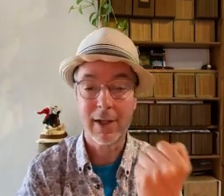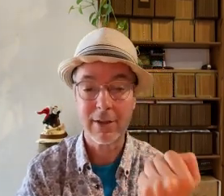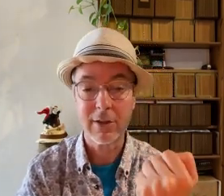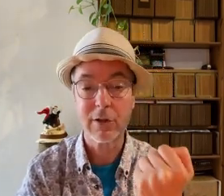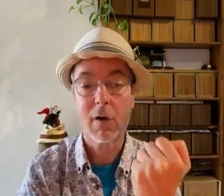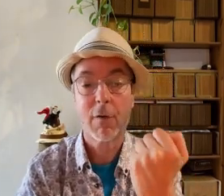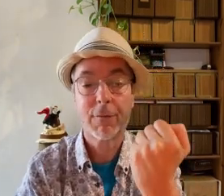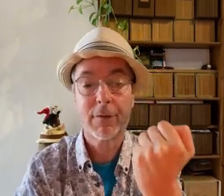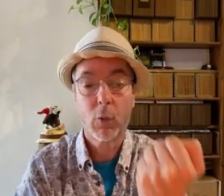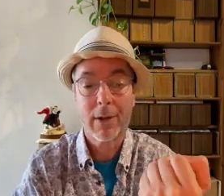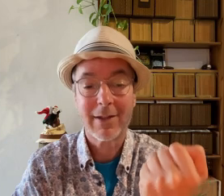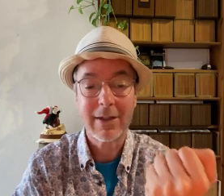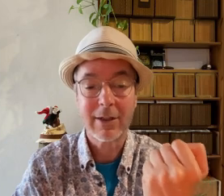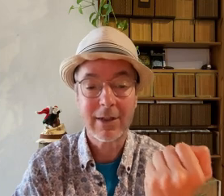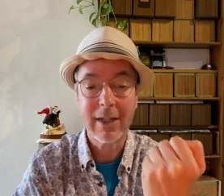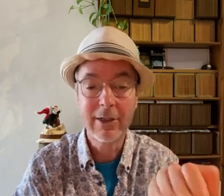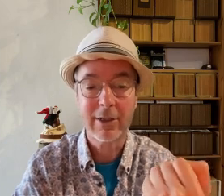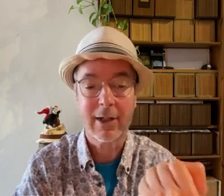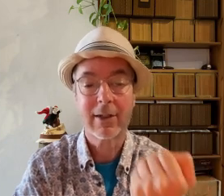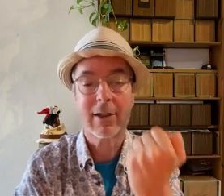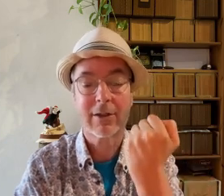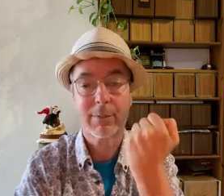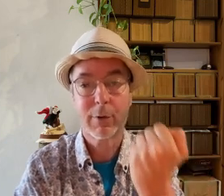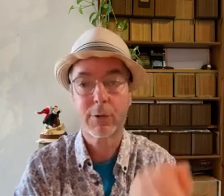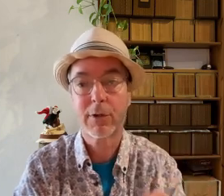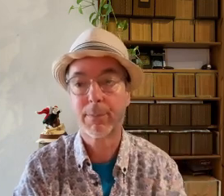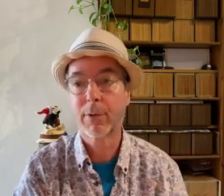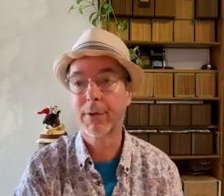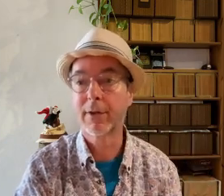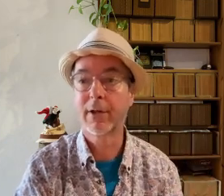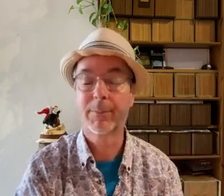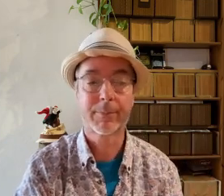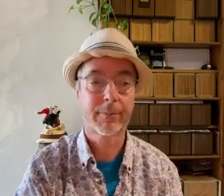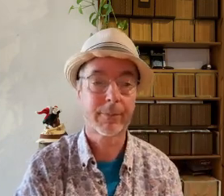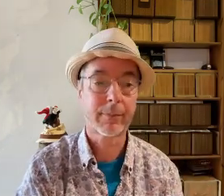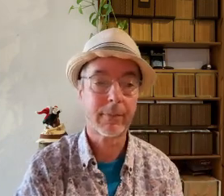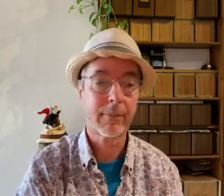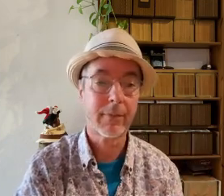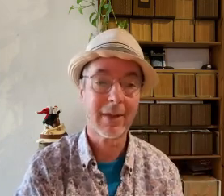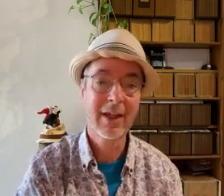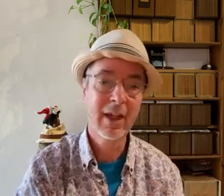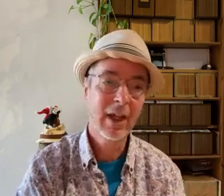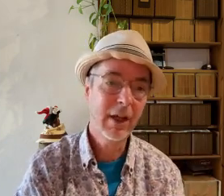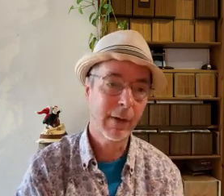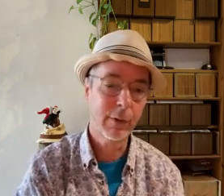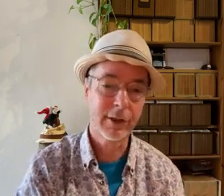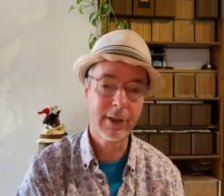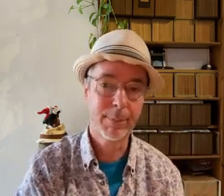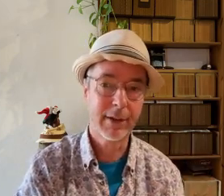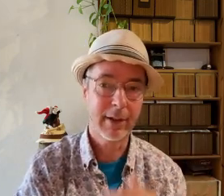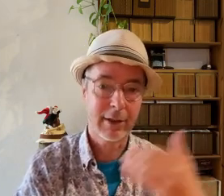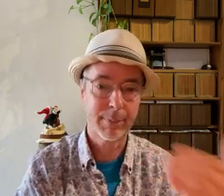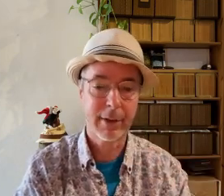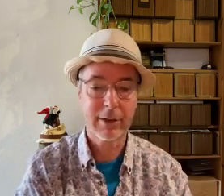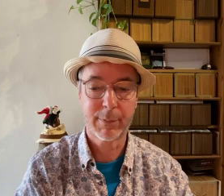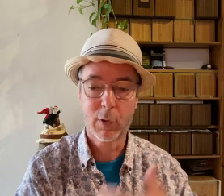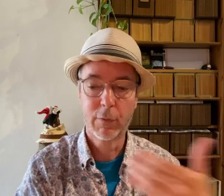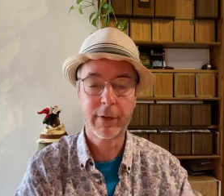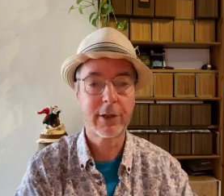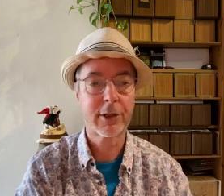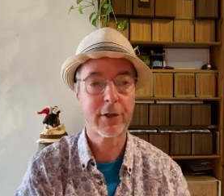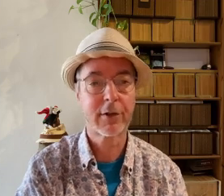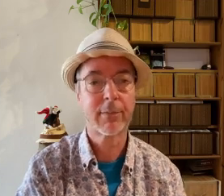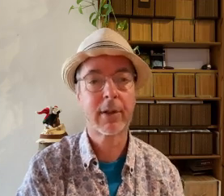it to the essence of what is inside. That's the most important thing. If